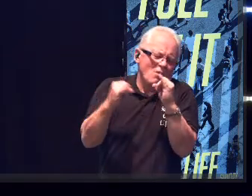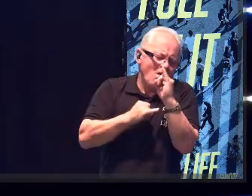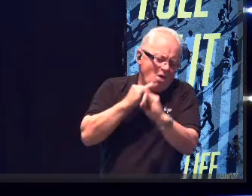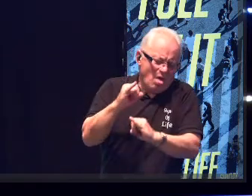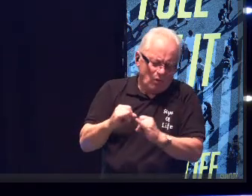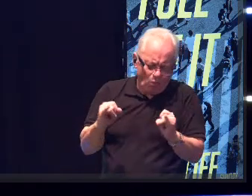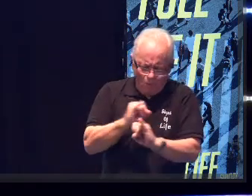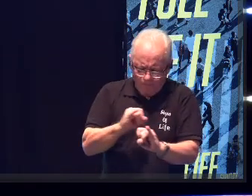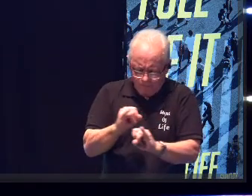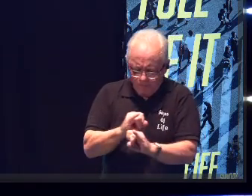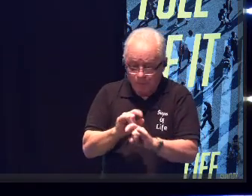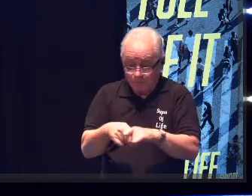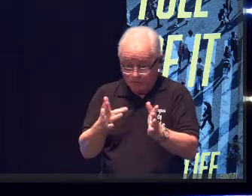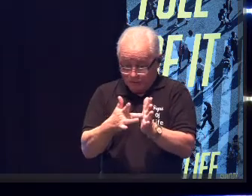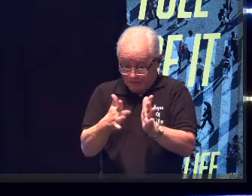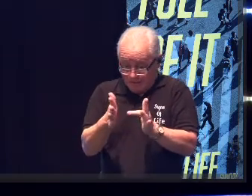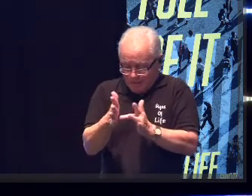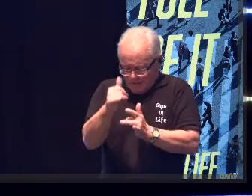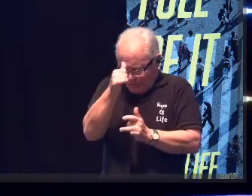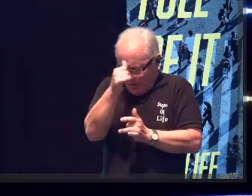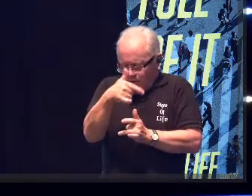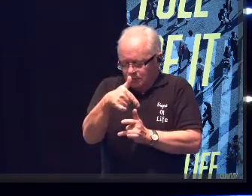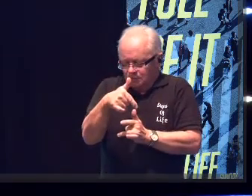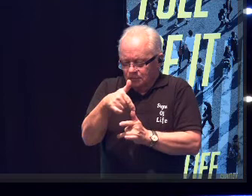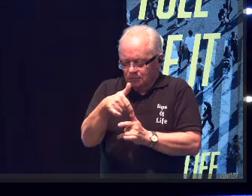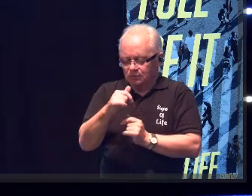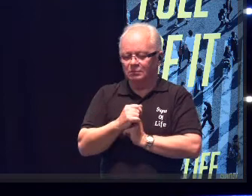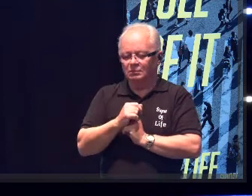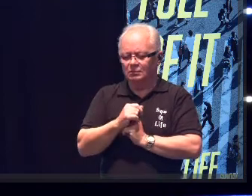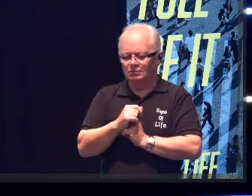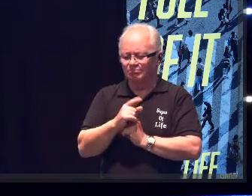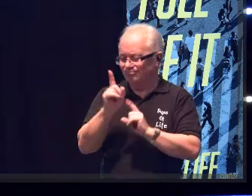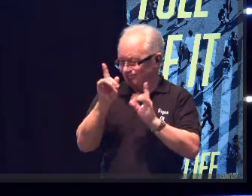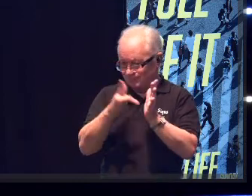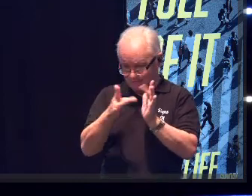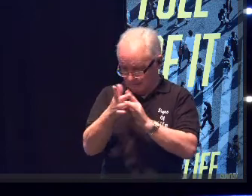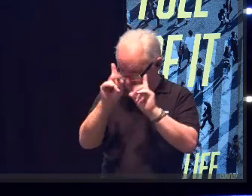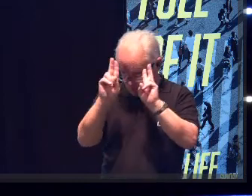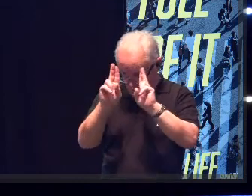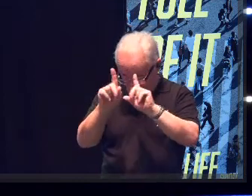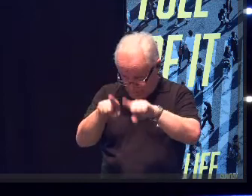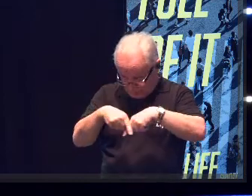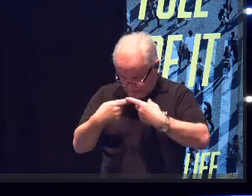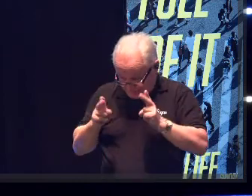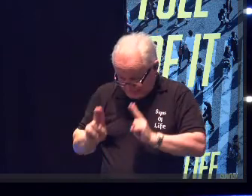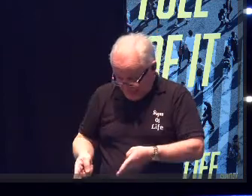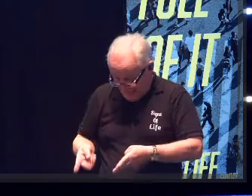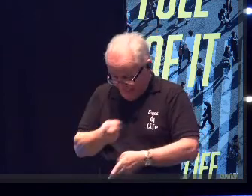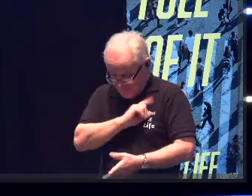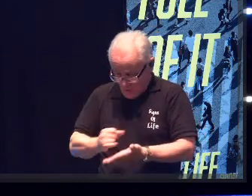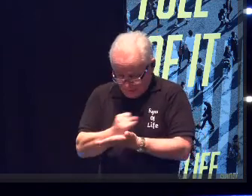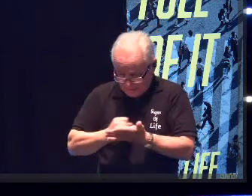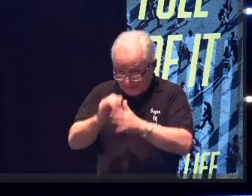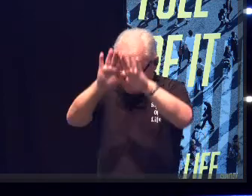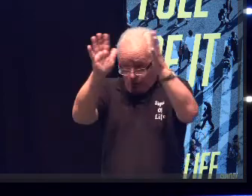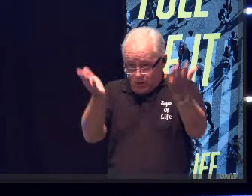Yet Jesus knew that he couldn't die for the sins of the world